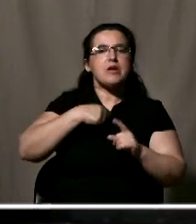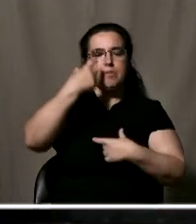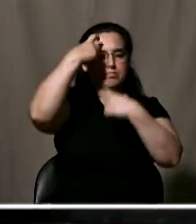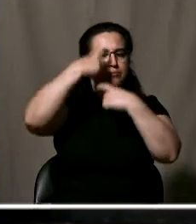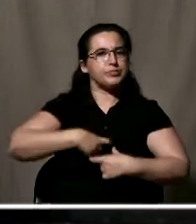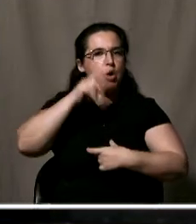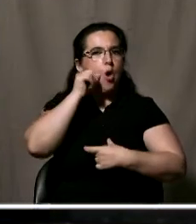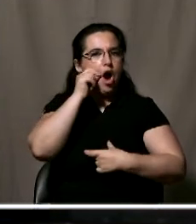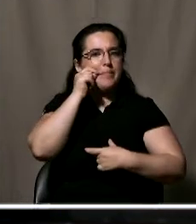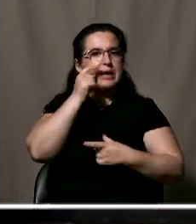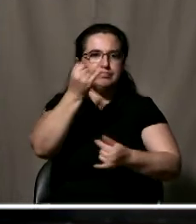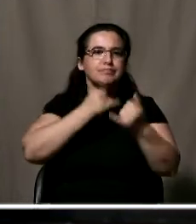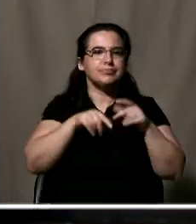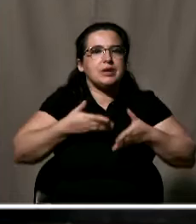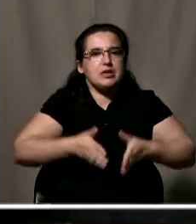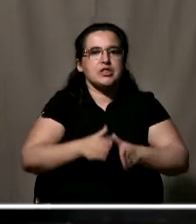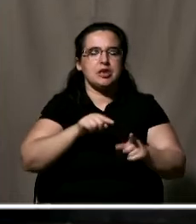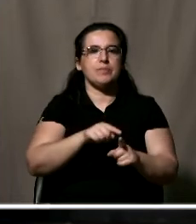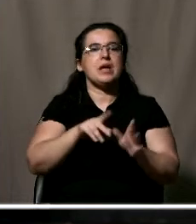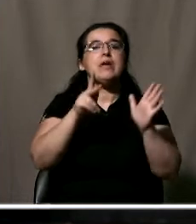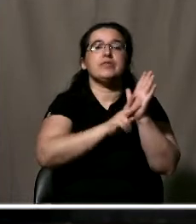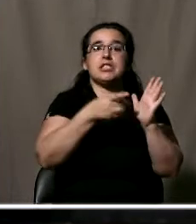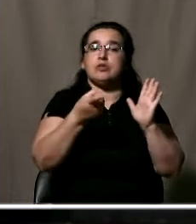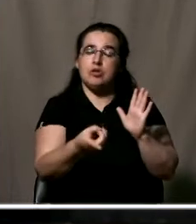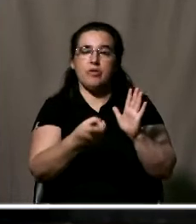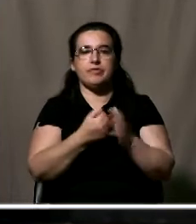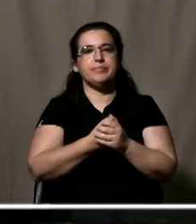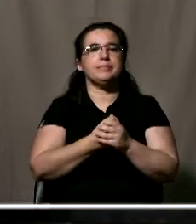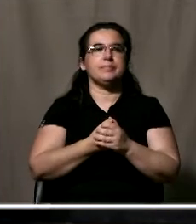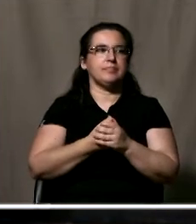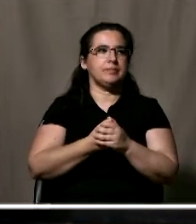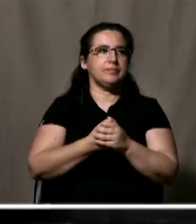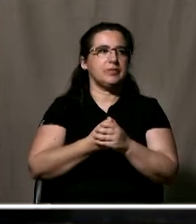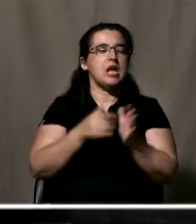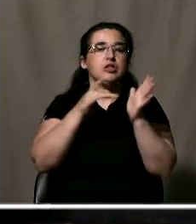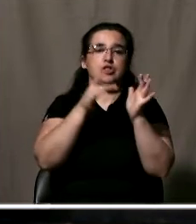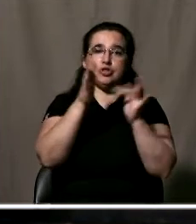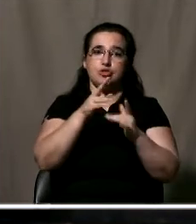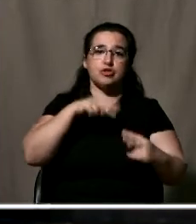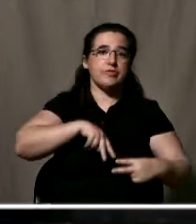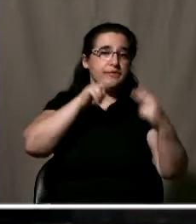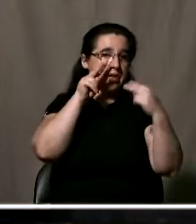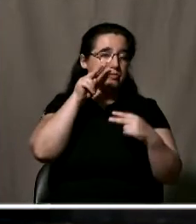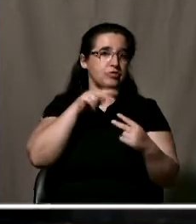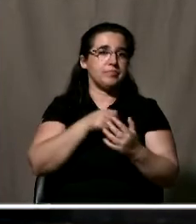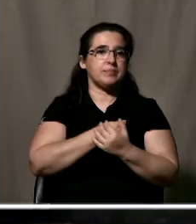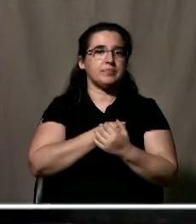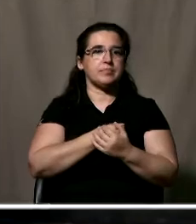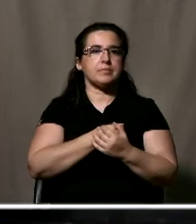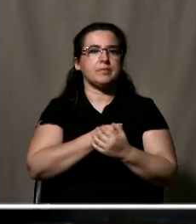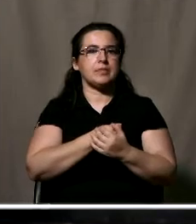Verse 9, Hebrews 2. Versículo 9 de Hebreus, capítulo 2. We see Jesus. Vemos Jesus. We see Hebrews